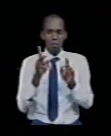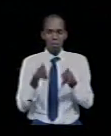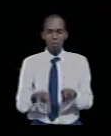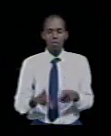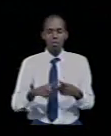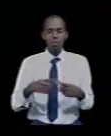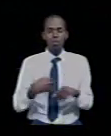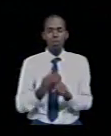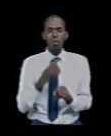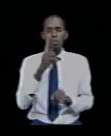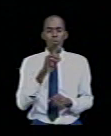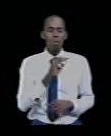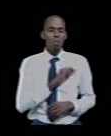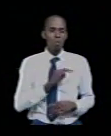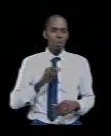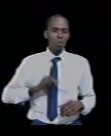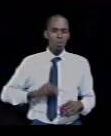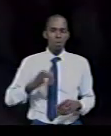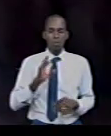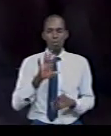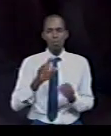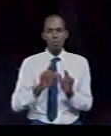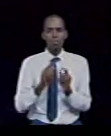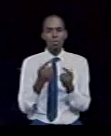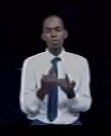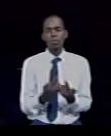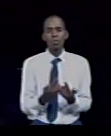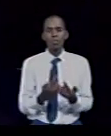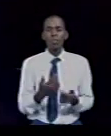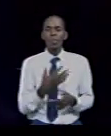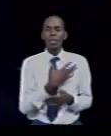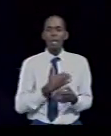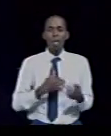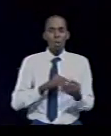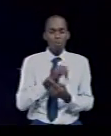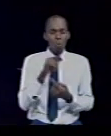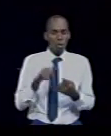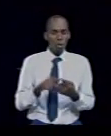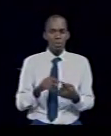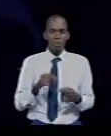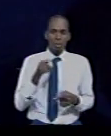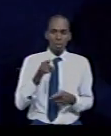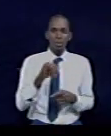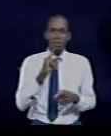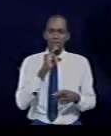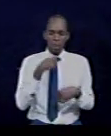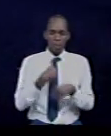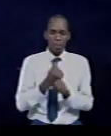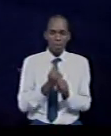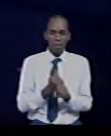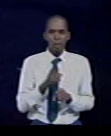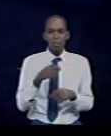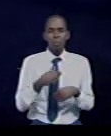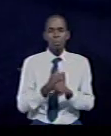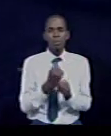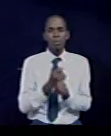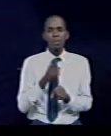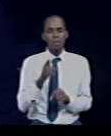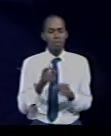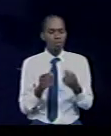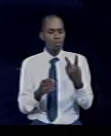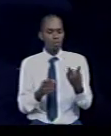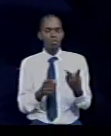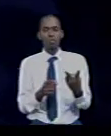member of your group. And when he is made, ye make him